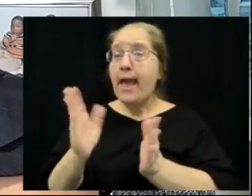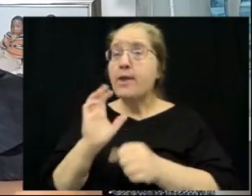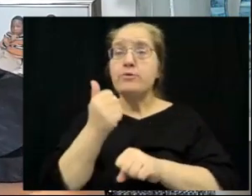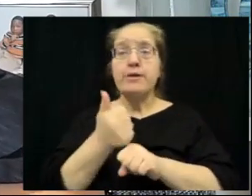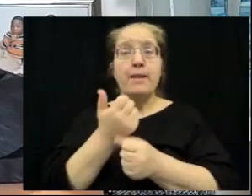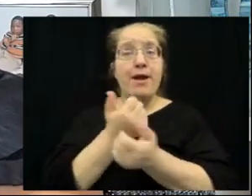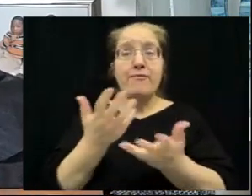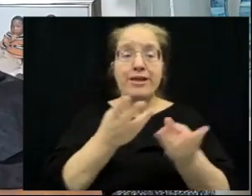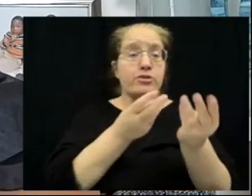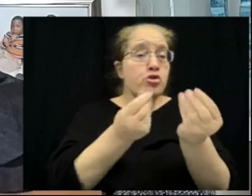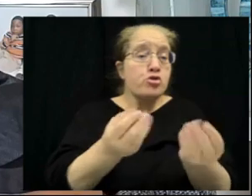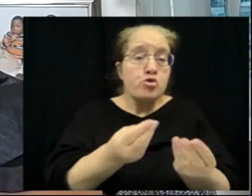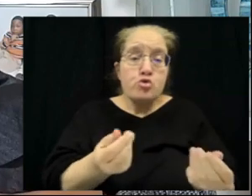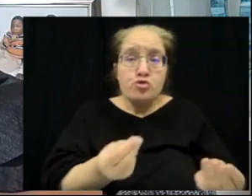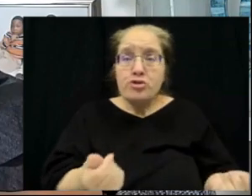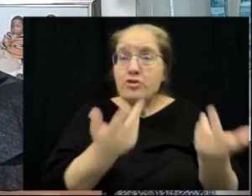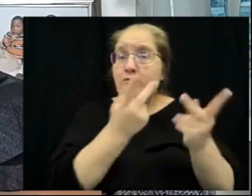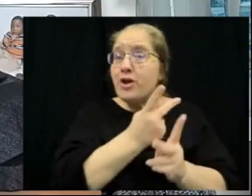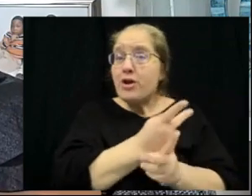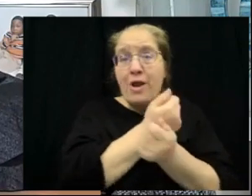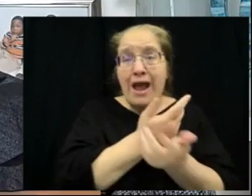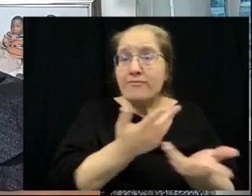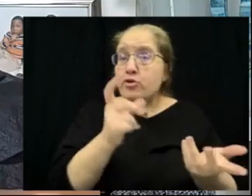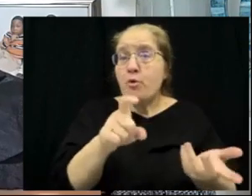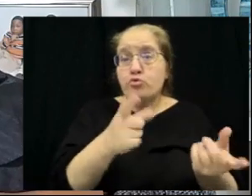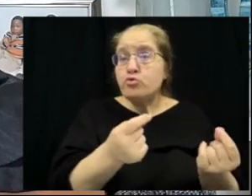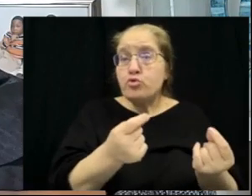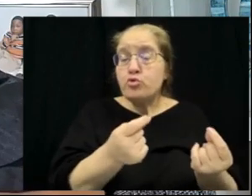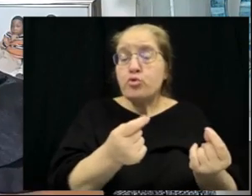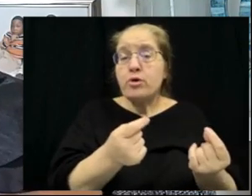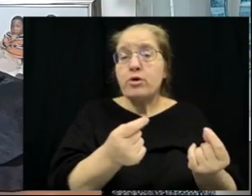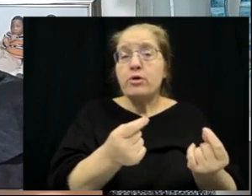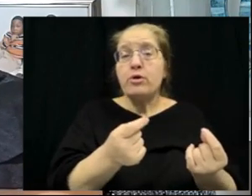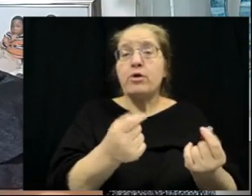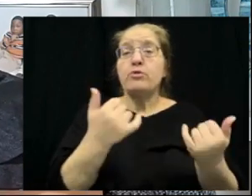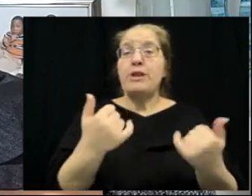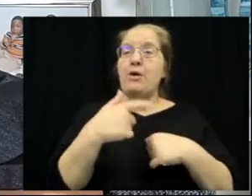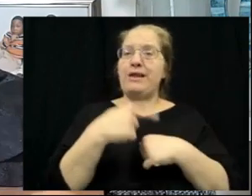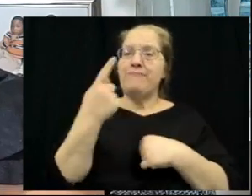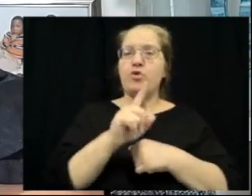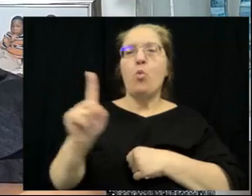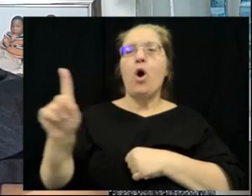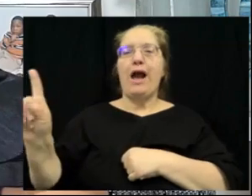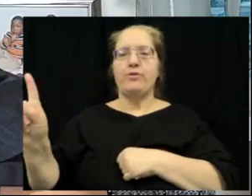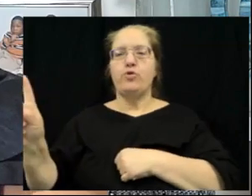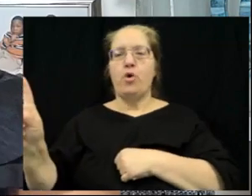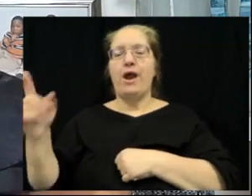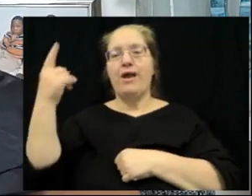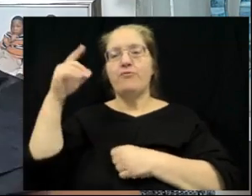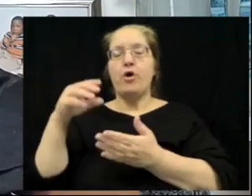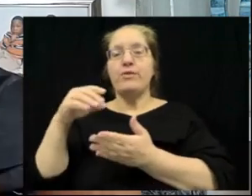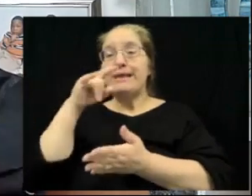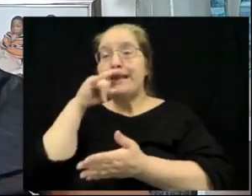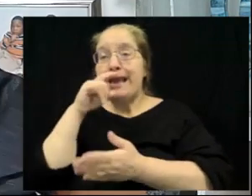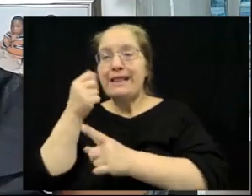come all these solutions, you've done what you're supposed to do as a parent. So it's time for you to walk out the door and for them